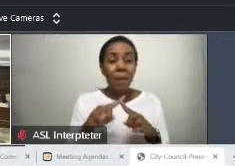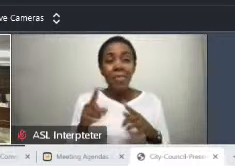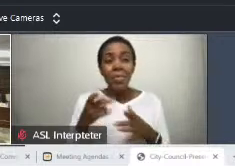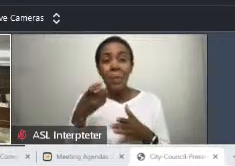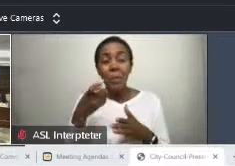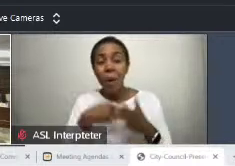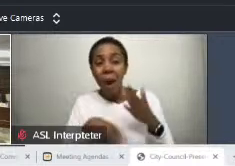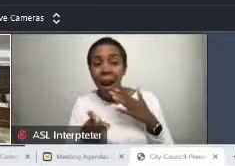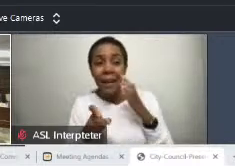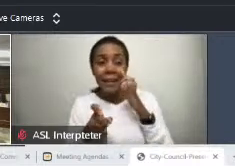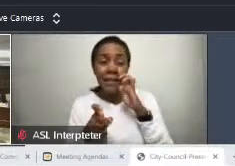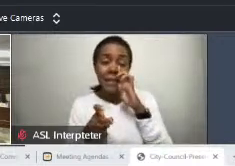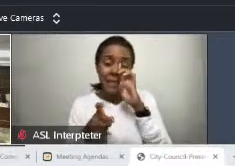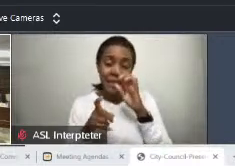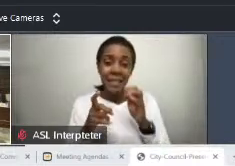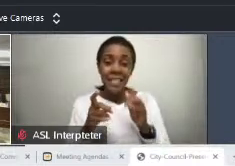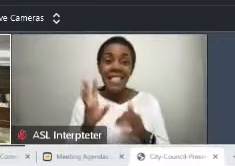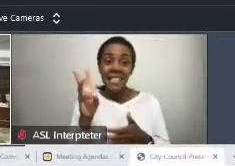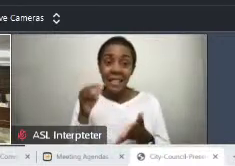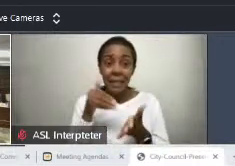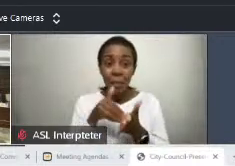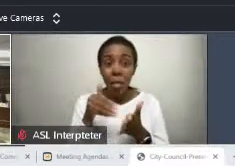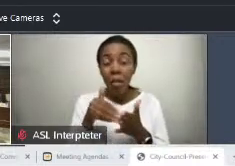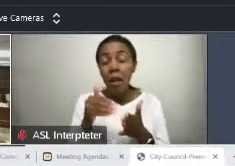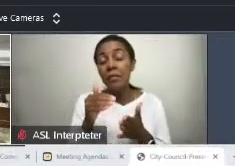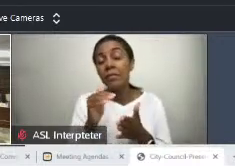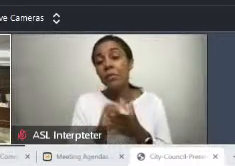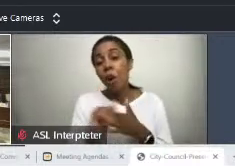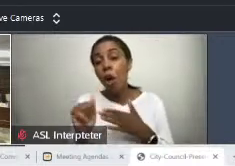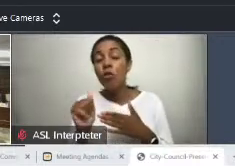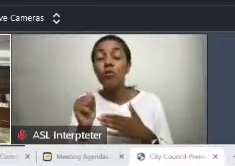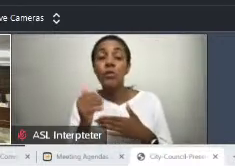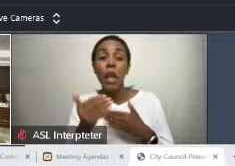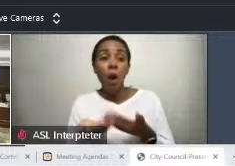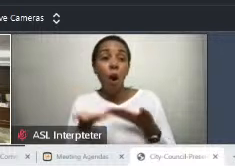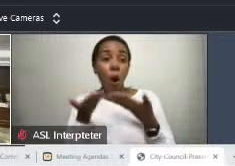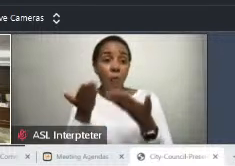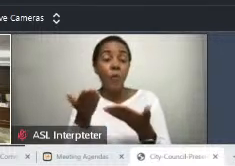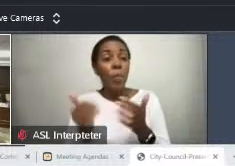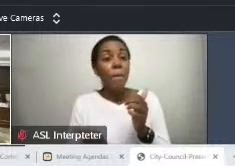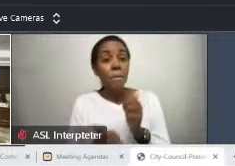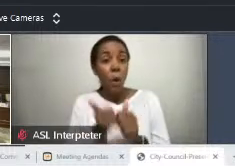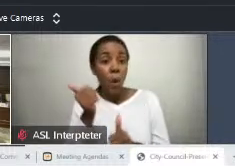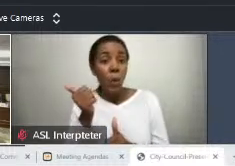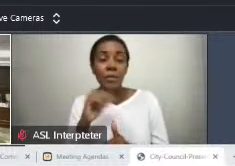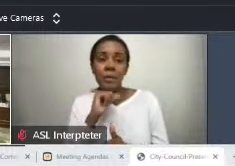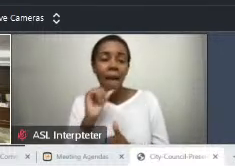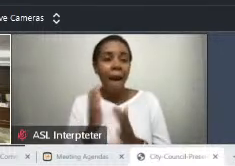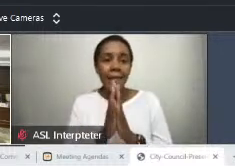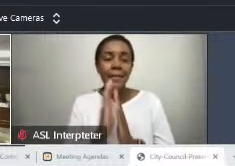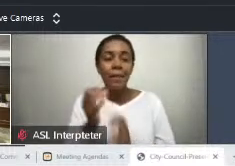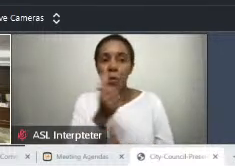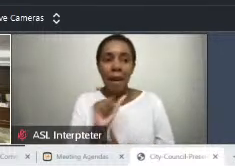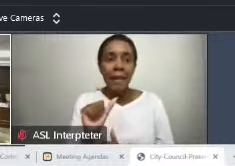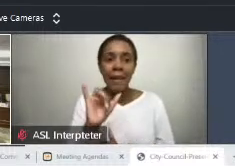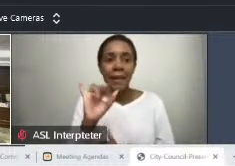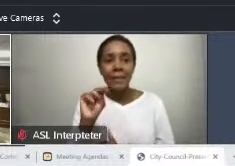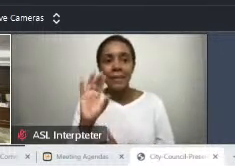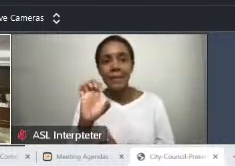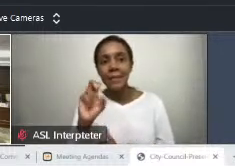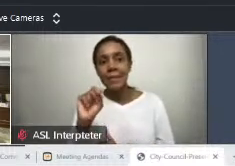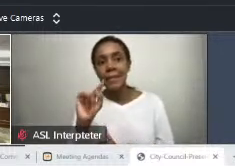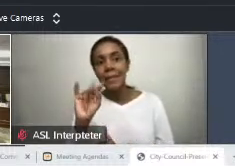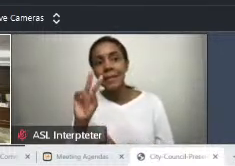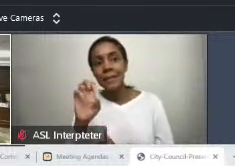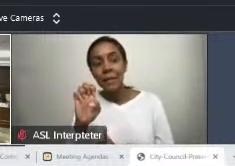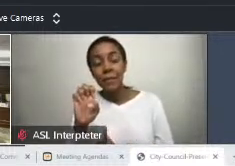know, there's something that talks about $6 million they offered, you know, it's a fair process. They offered the most, not asking for any incentives. And then, you know, I just look at